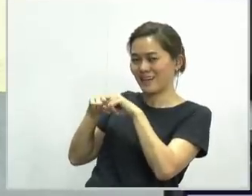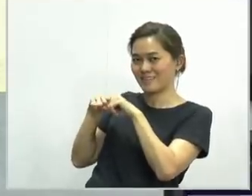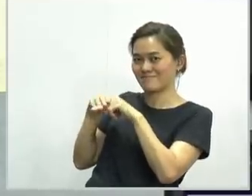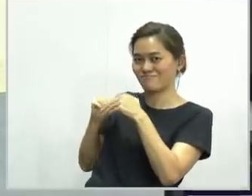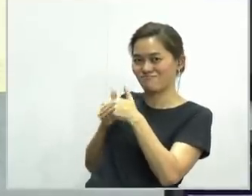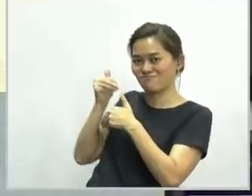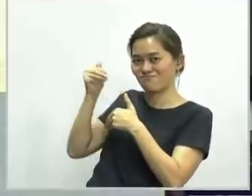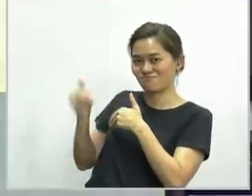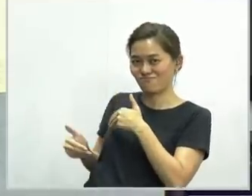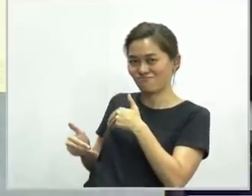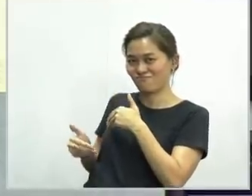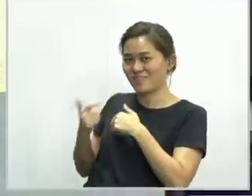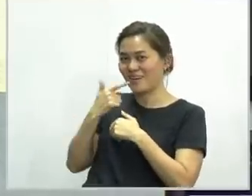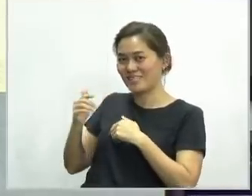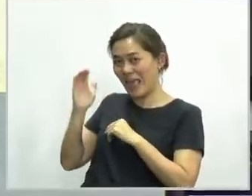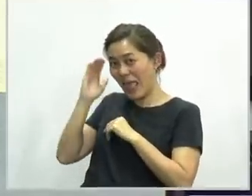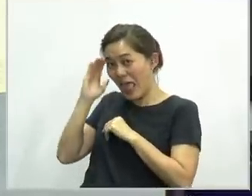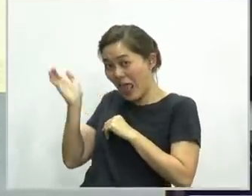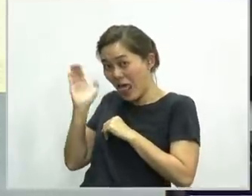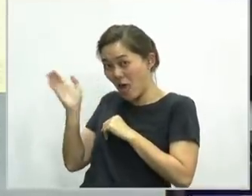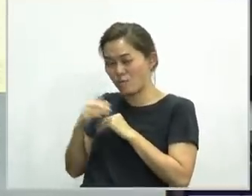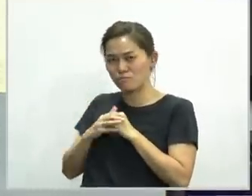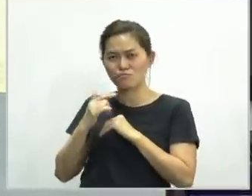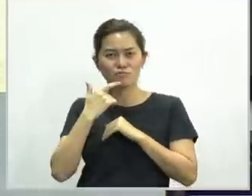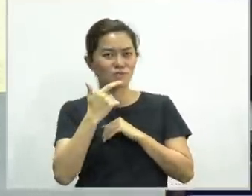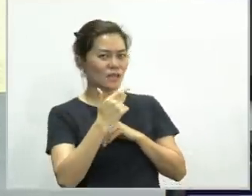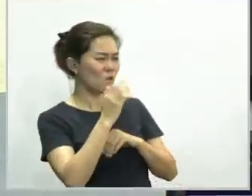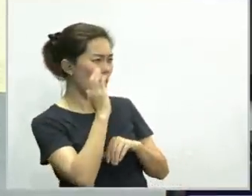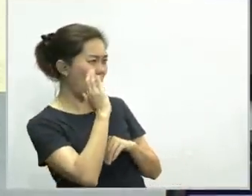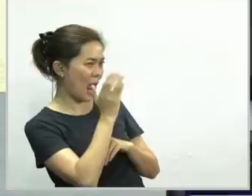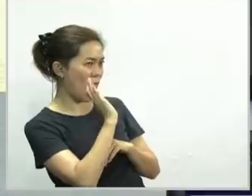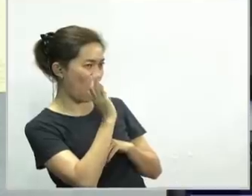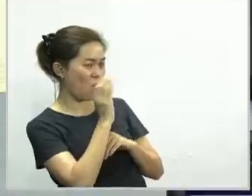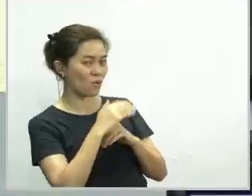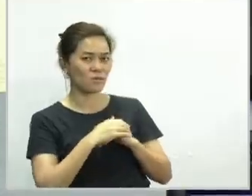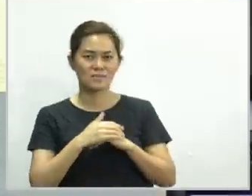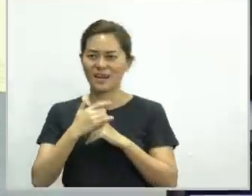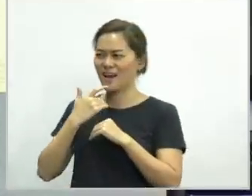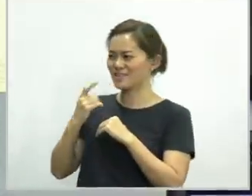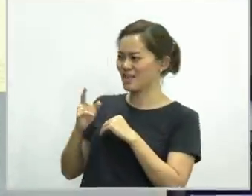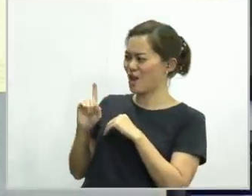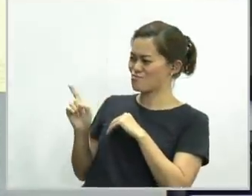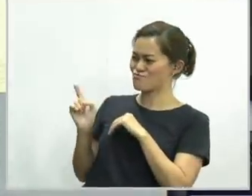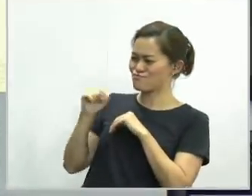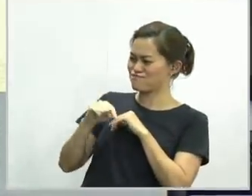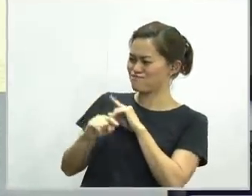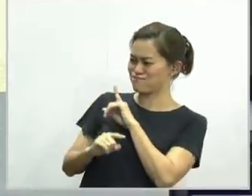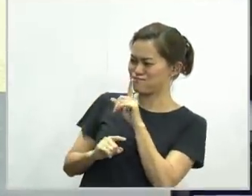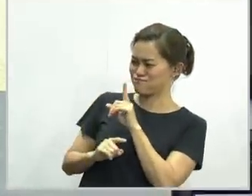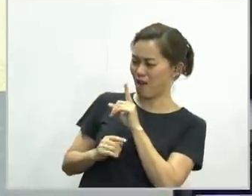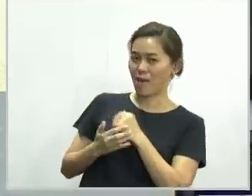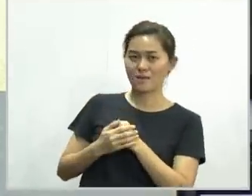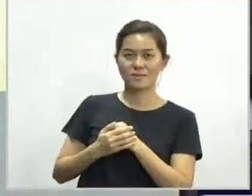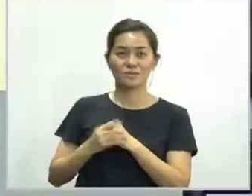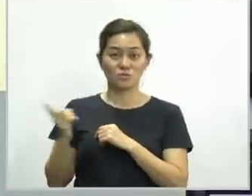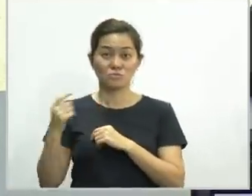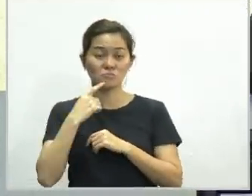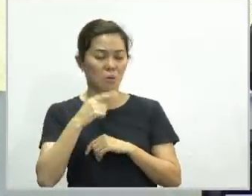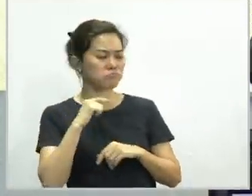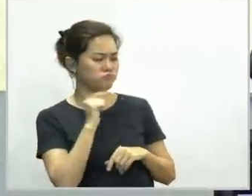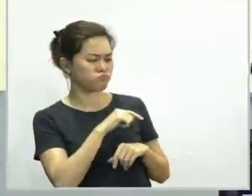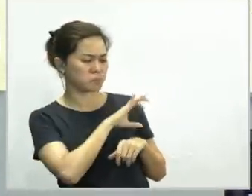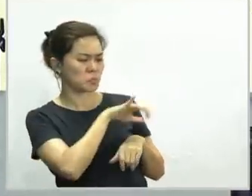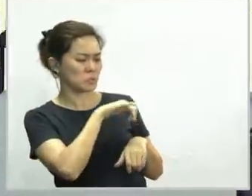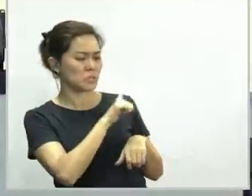her, "Hello." And she said, "Oh, hello." And I said, "Where are you going?" So she said,